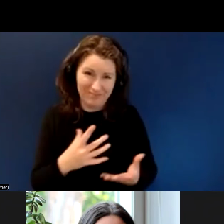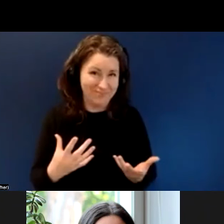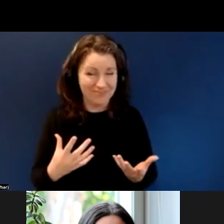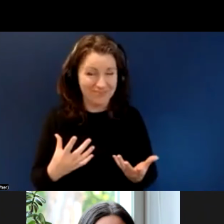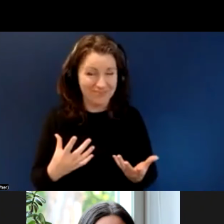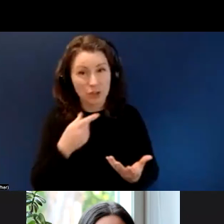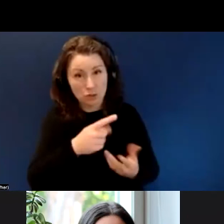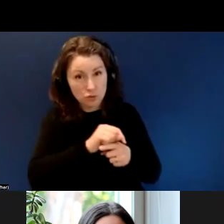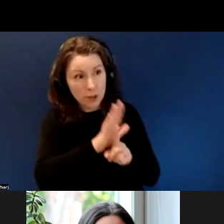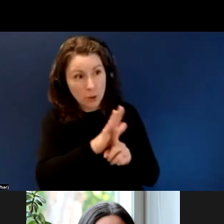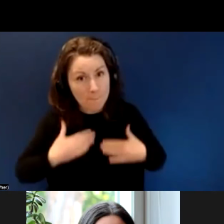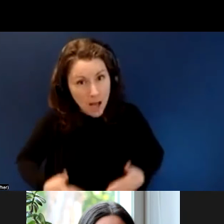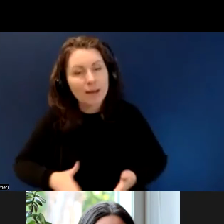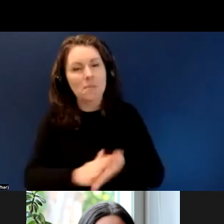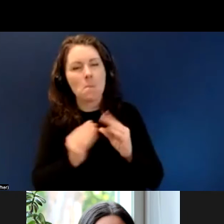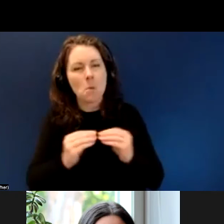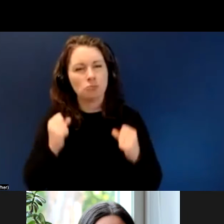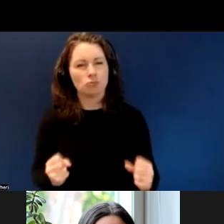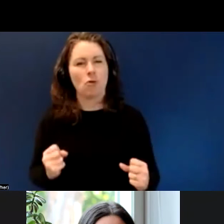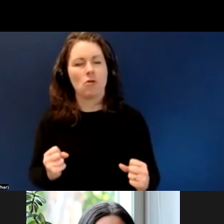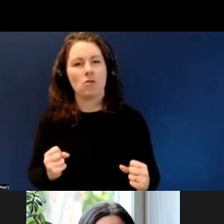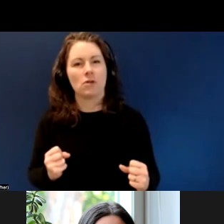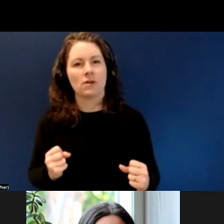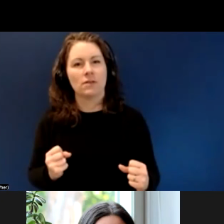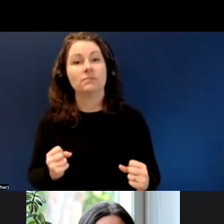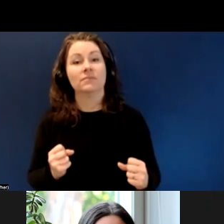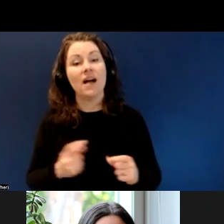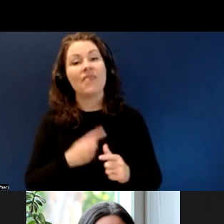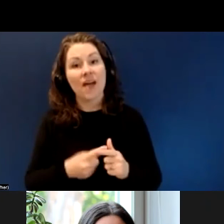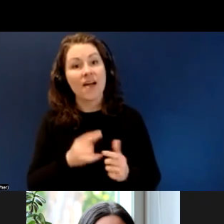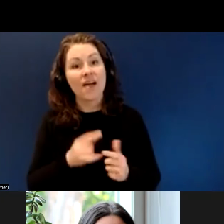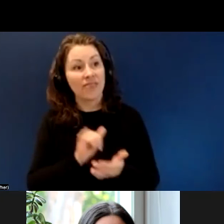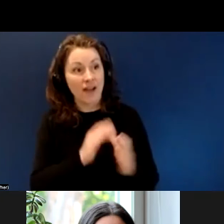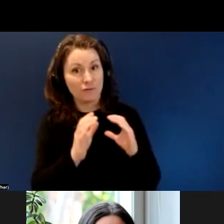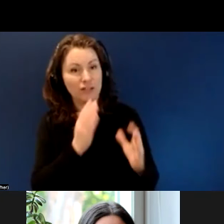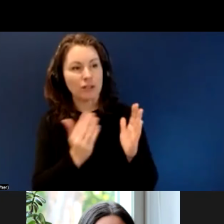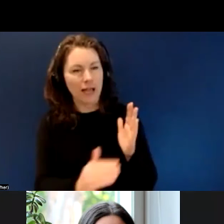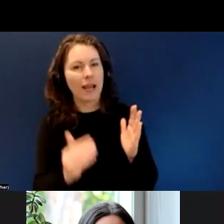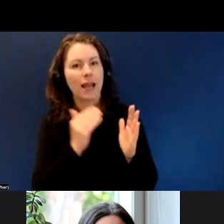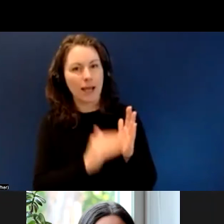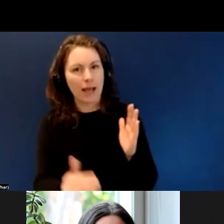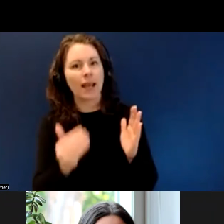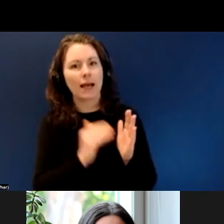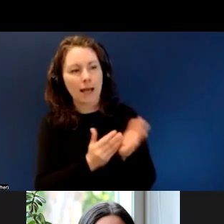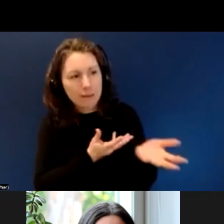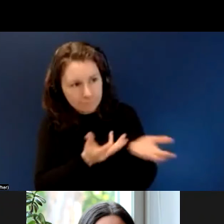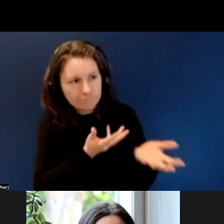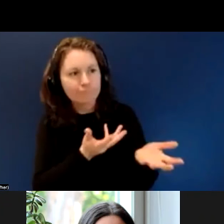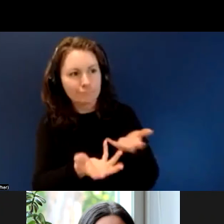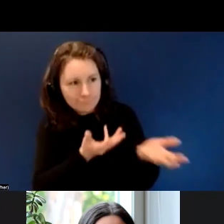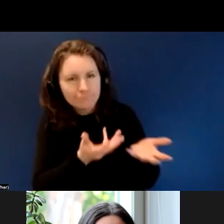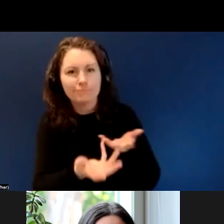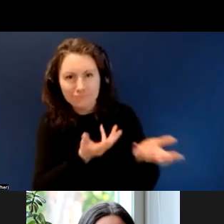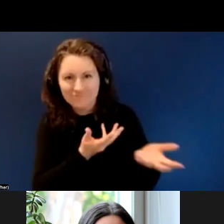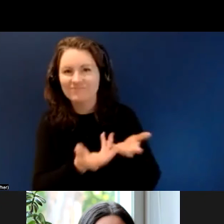body to be stronger. And then returning to that conversation as much as you can again and again and again too. One of